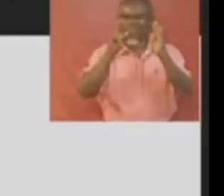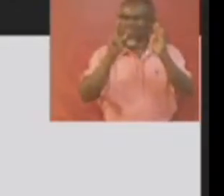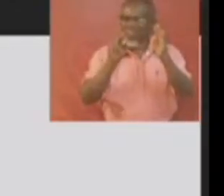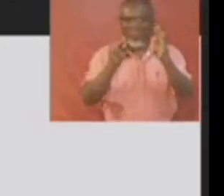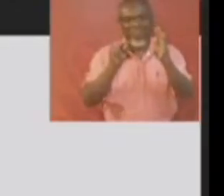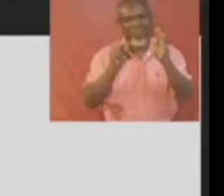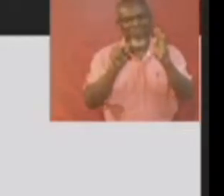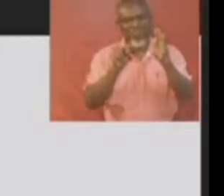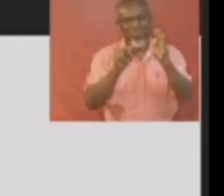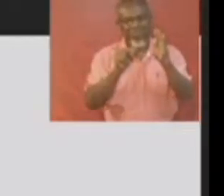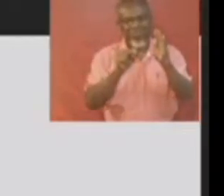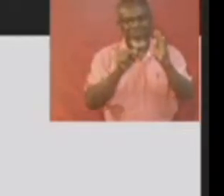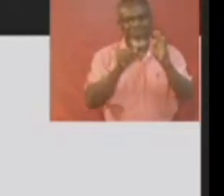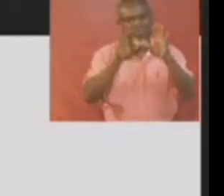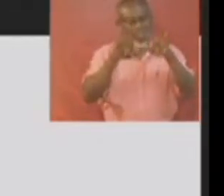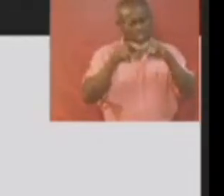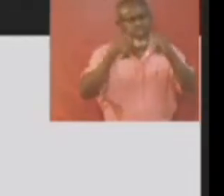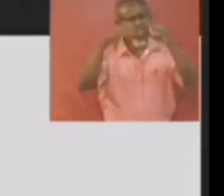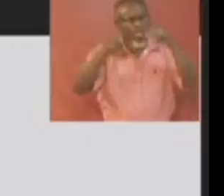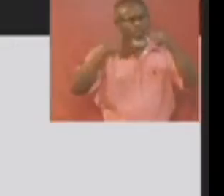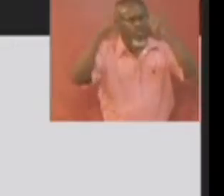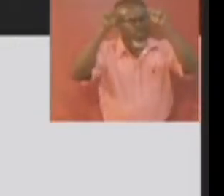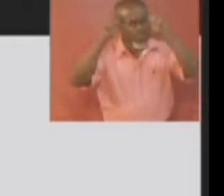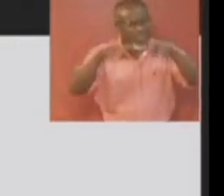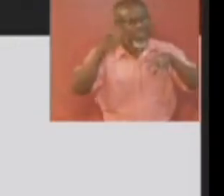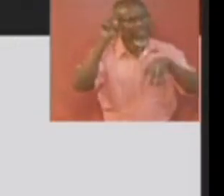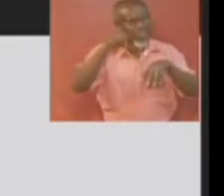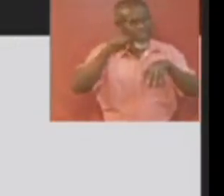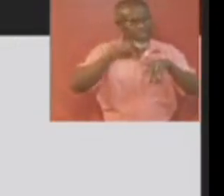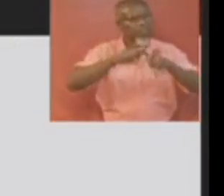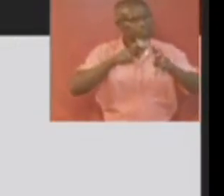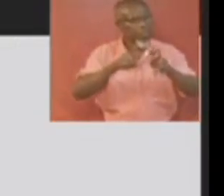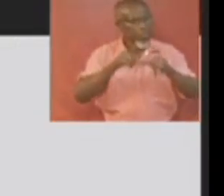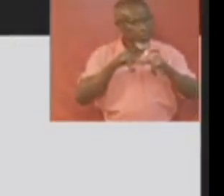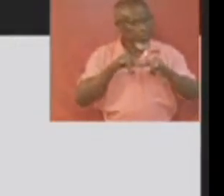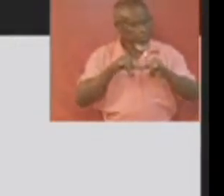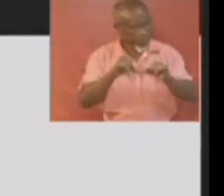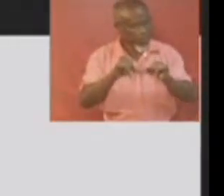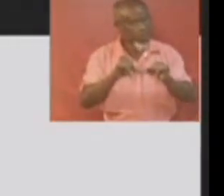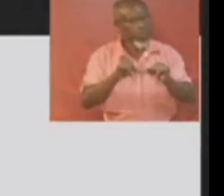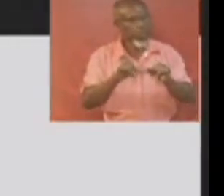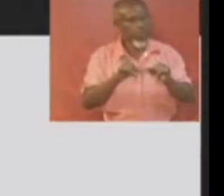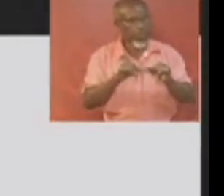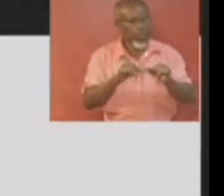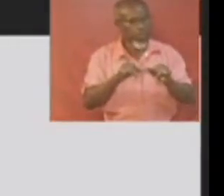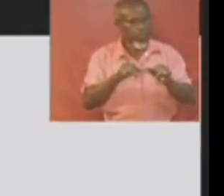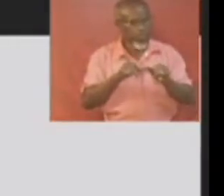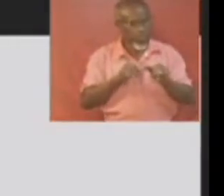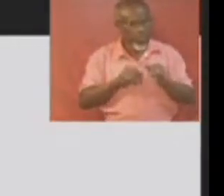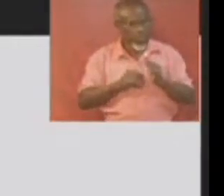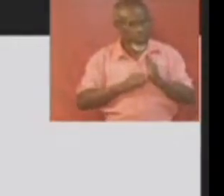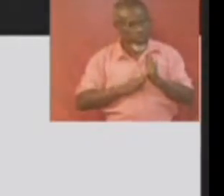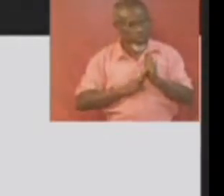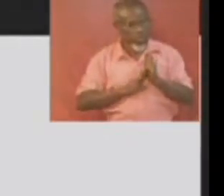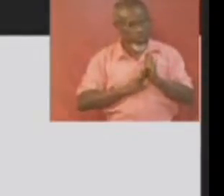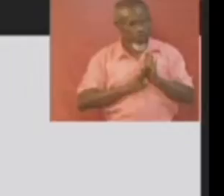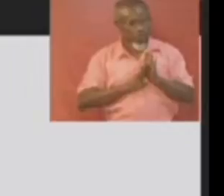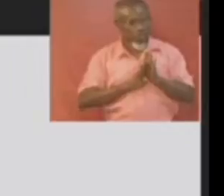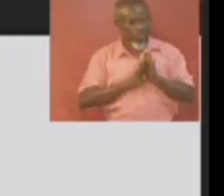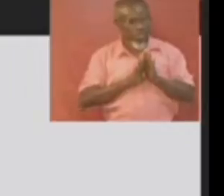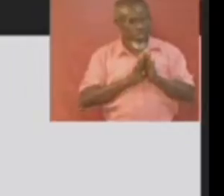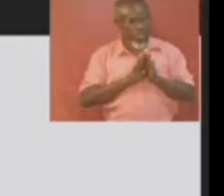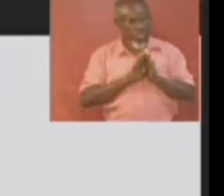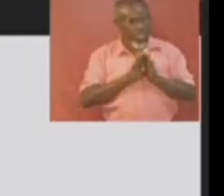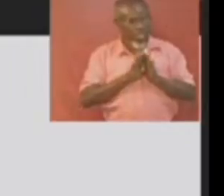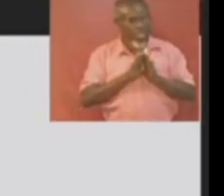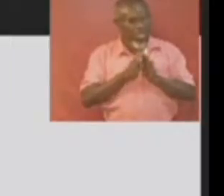incubating. So this slide, which is taken from a county health department in the State Department of Ohio,